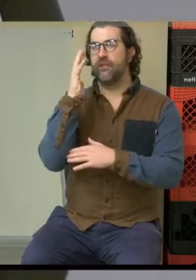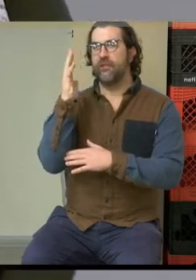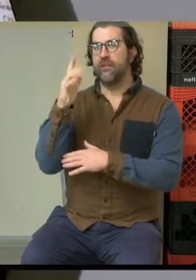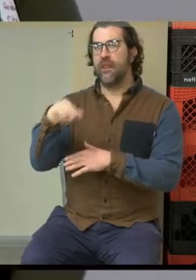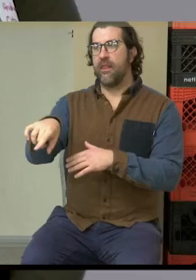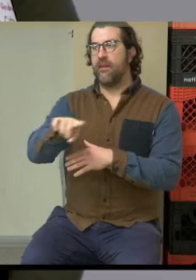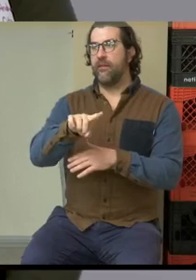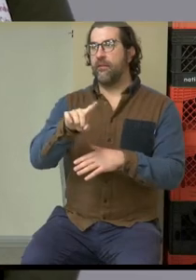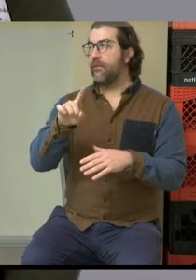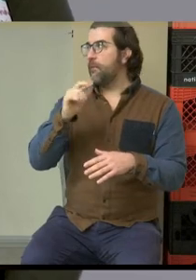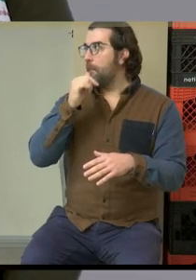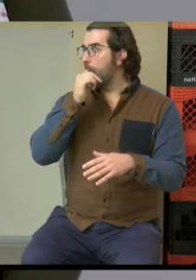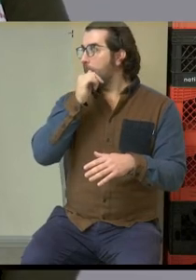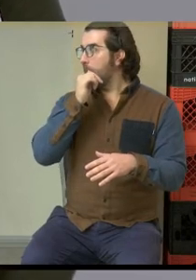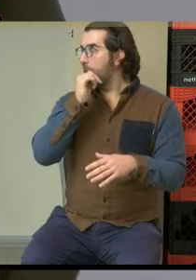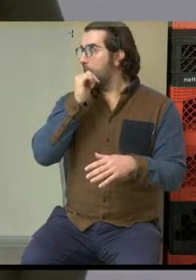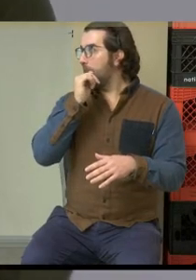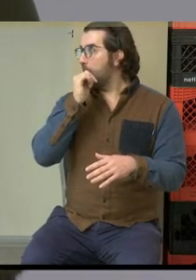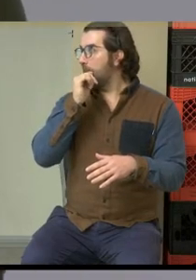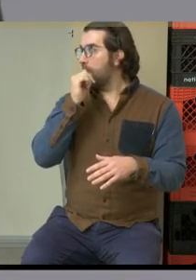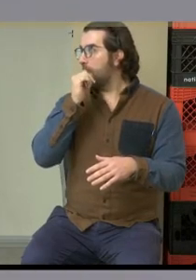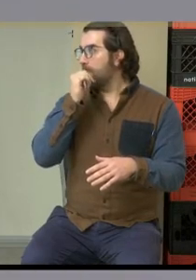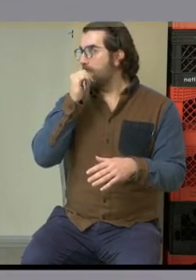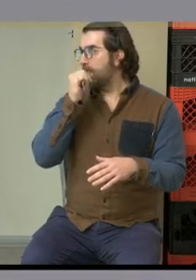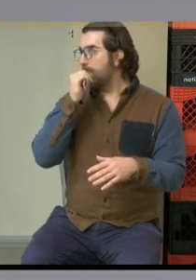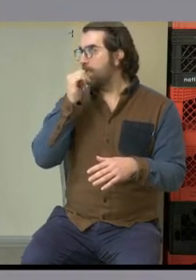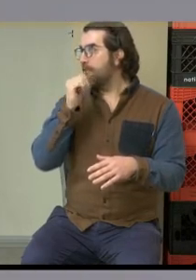the question is, can we talk about the trees in the space?